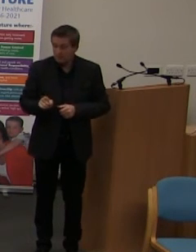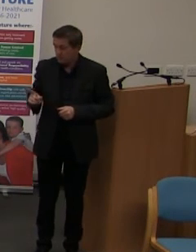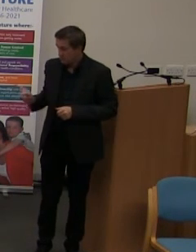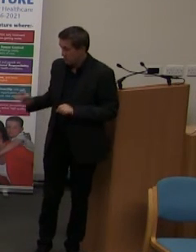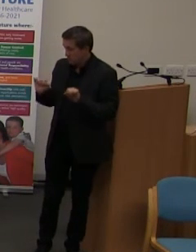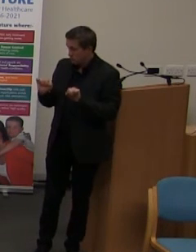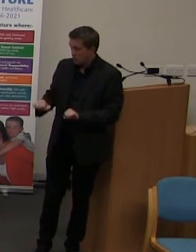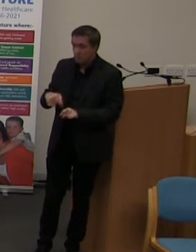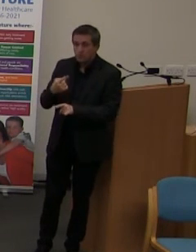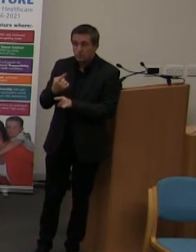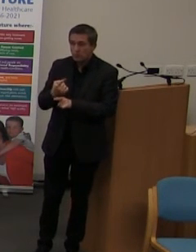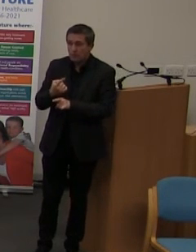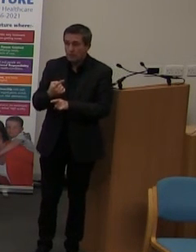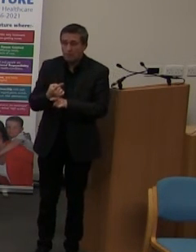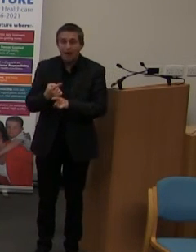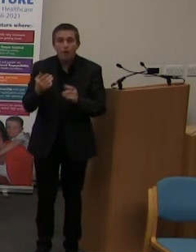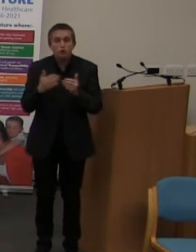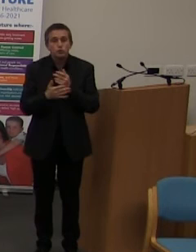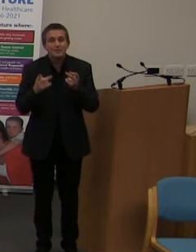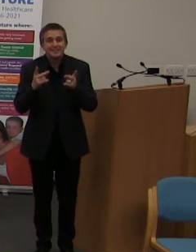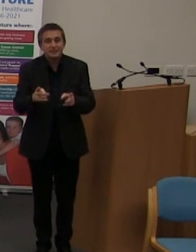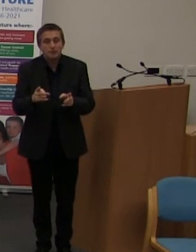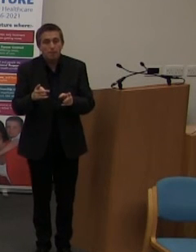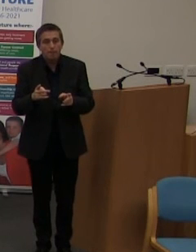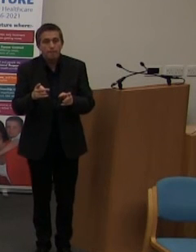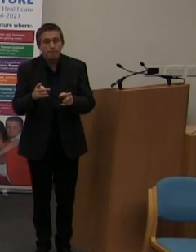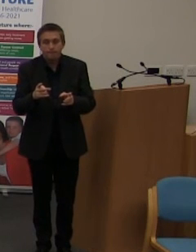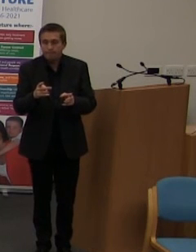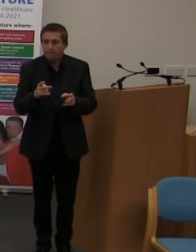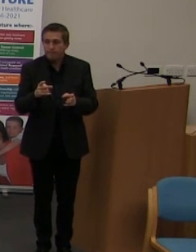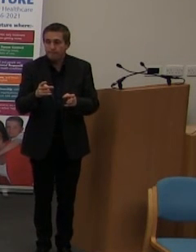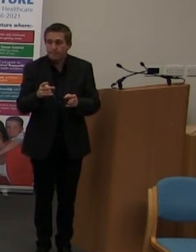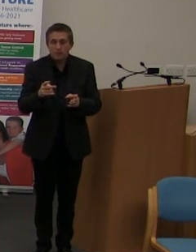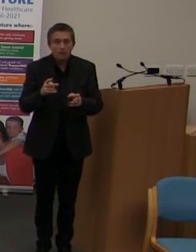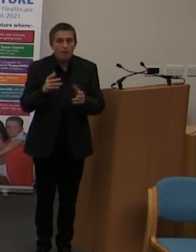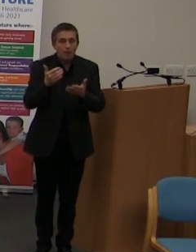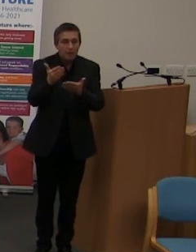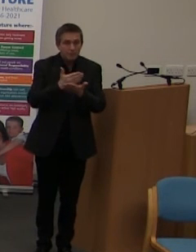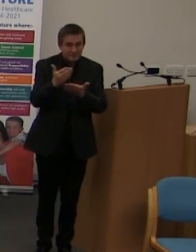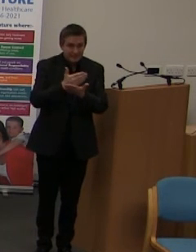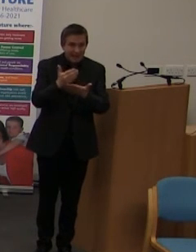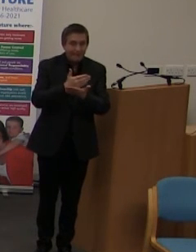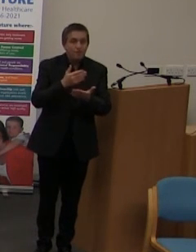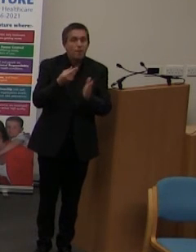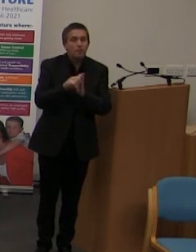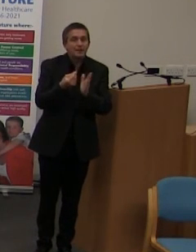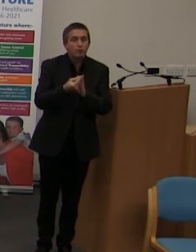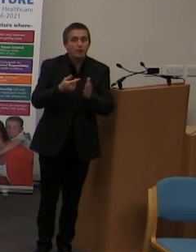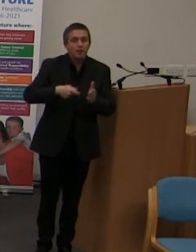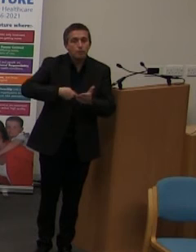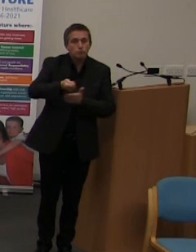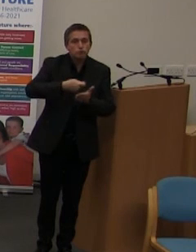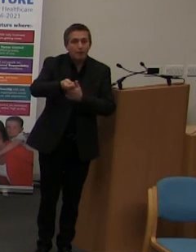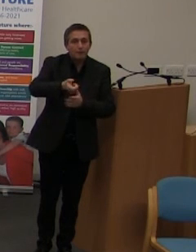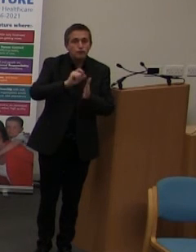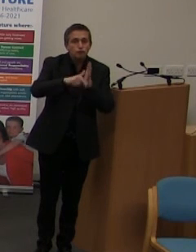mentioned the HEPMA system that we're introducing. That's just one example of us that links to our prescribing budget and the resources we're